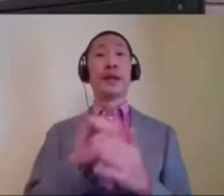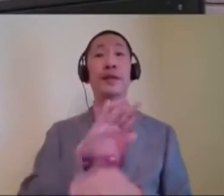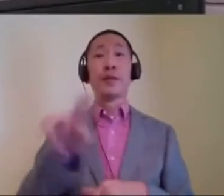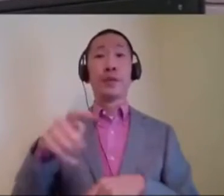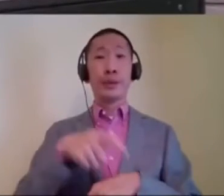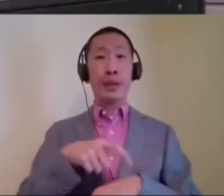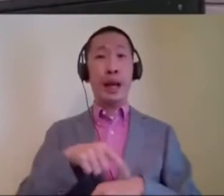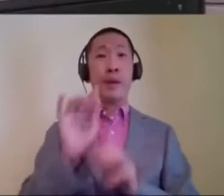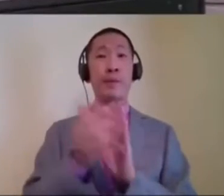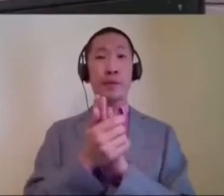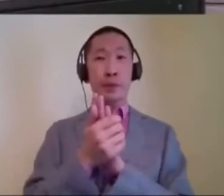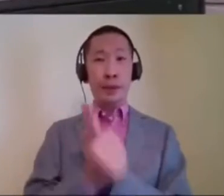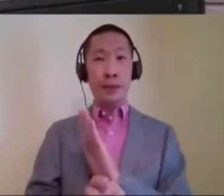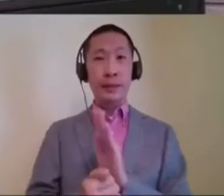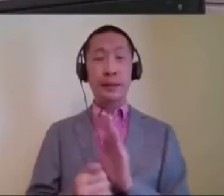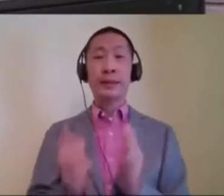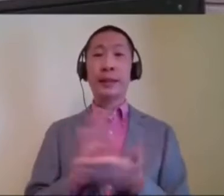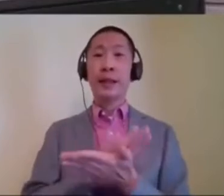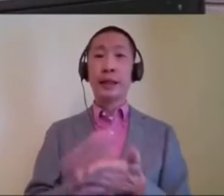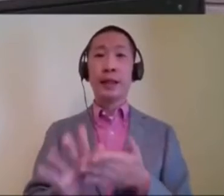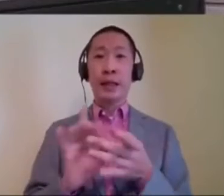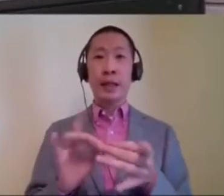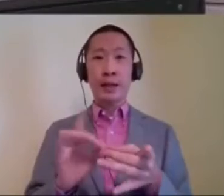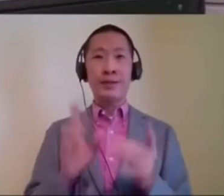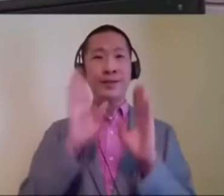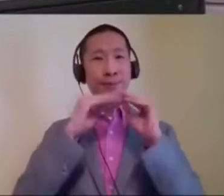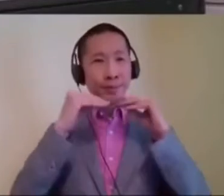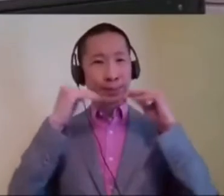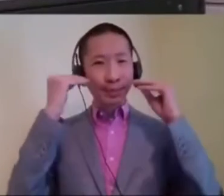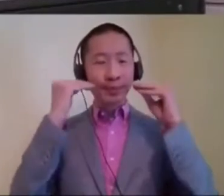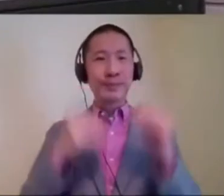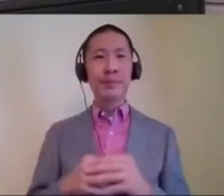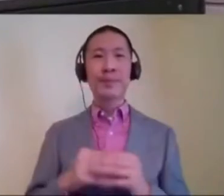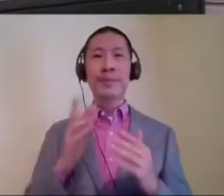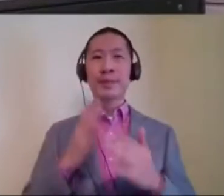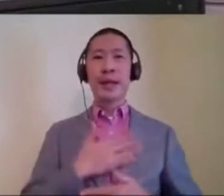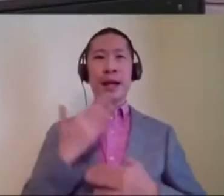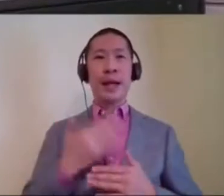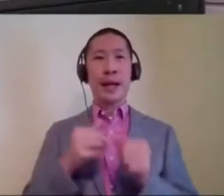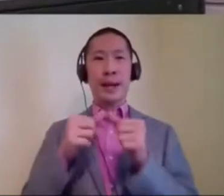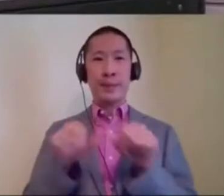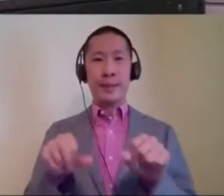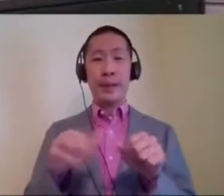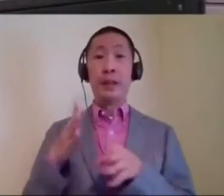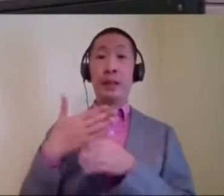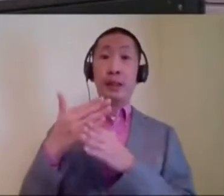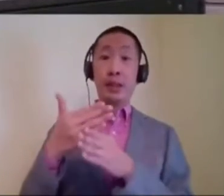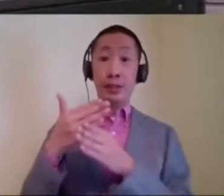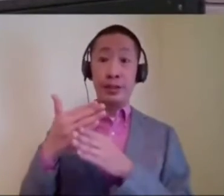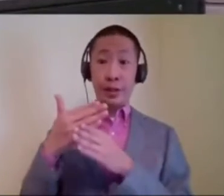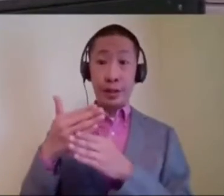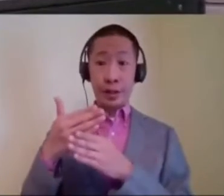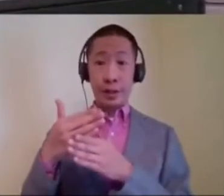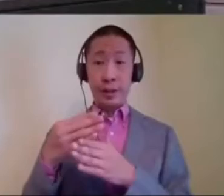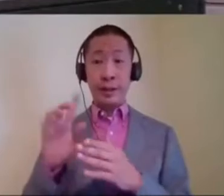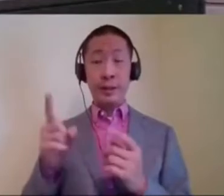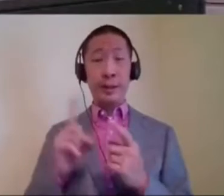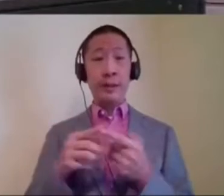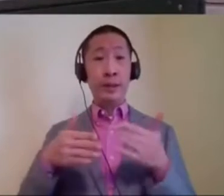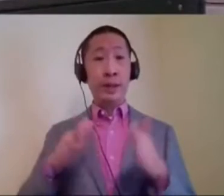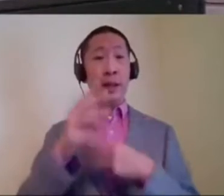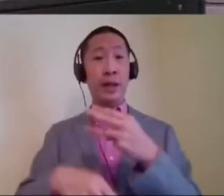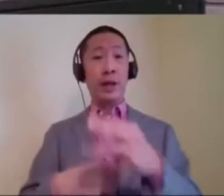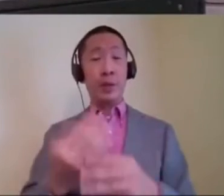your talents, a kind word, a smile, a happy post, a share, just to let the world